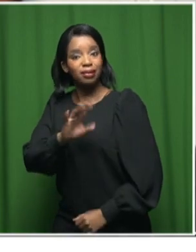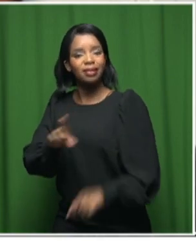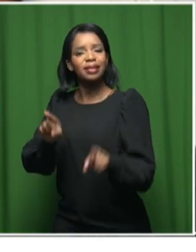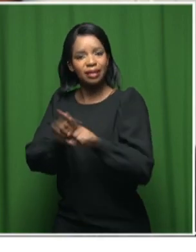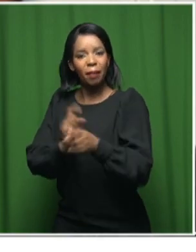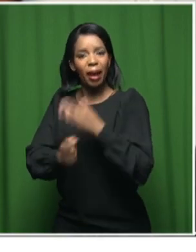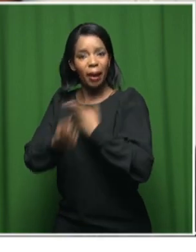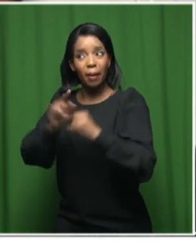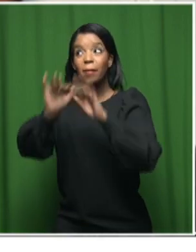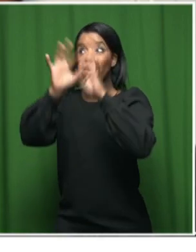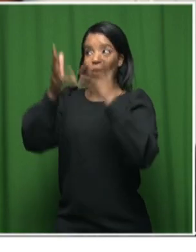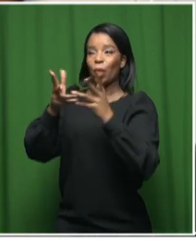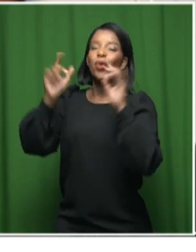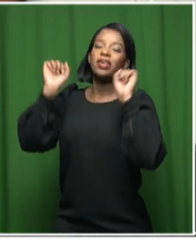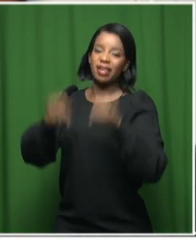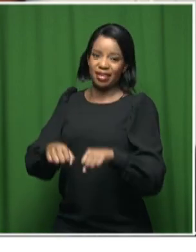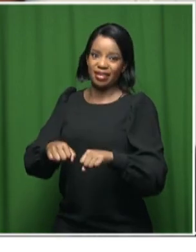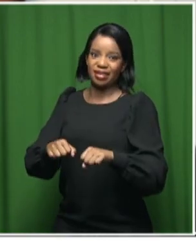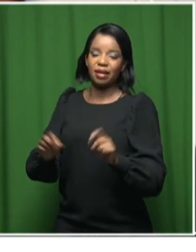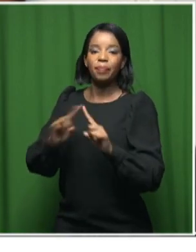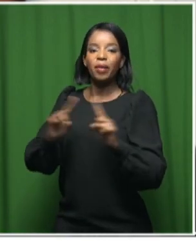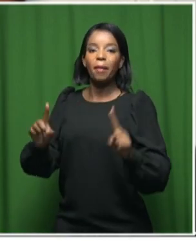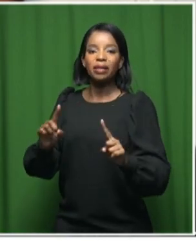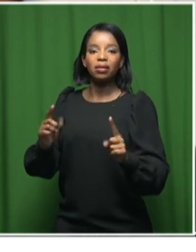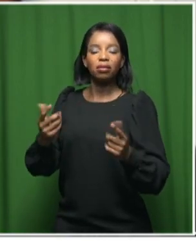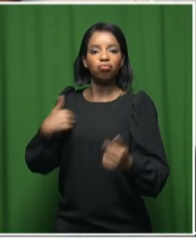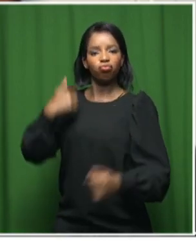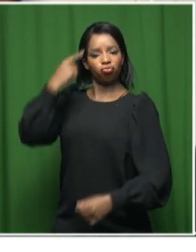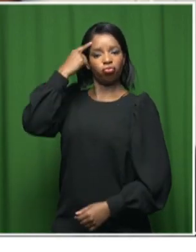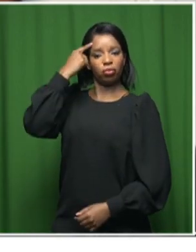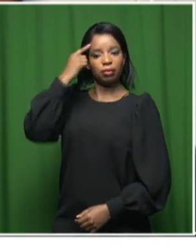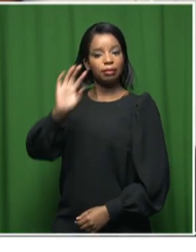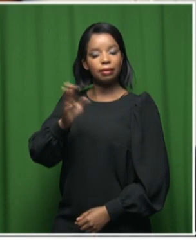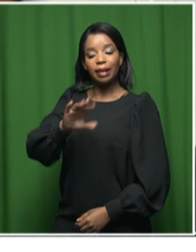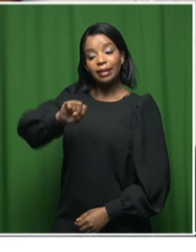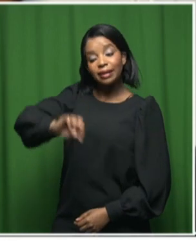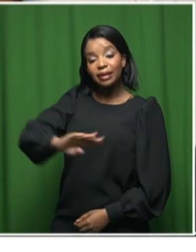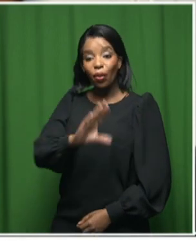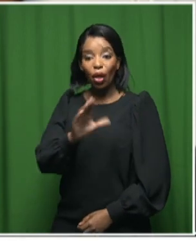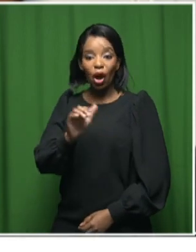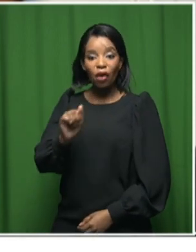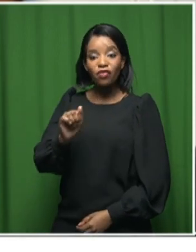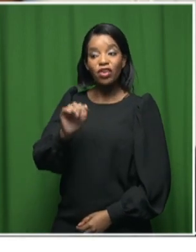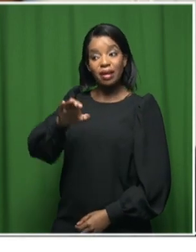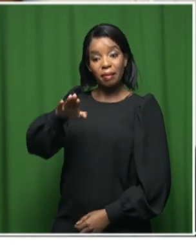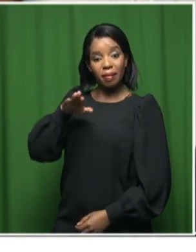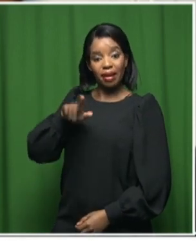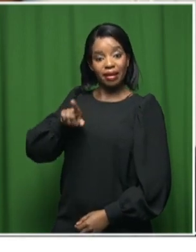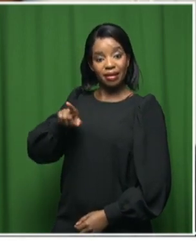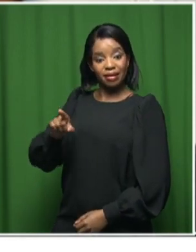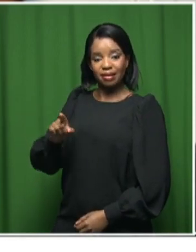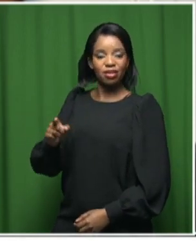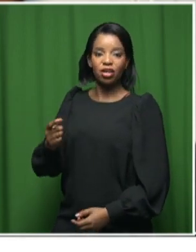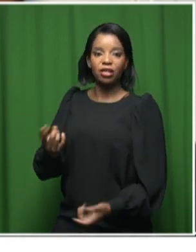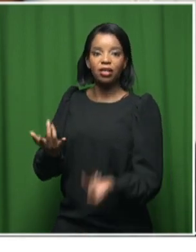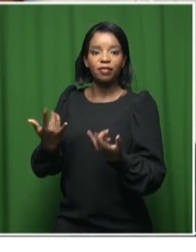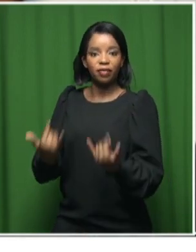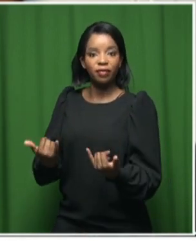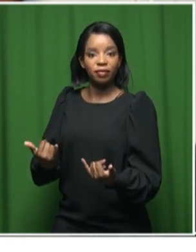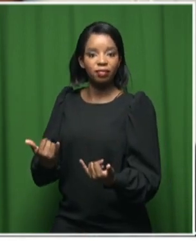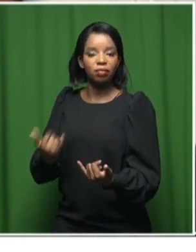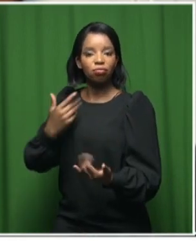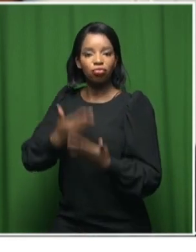obviously, one would imagine that the Reserve Bank would take into account some of the pressures that the local economy